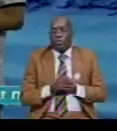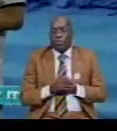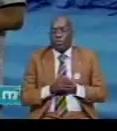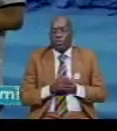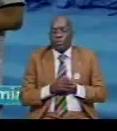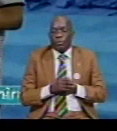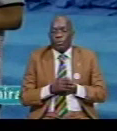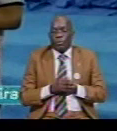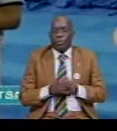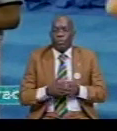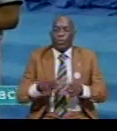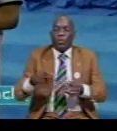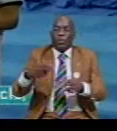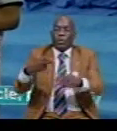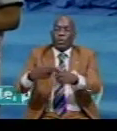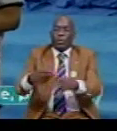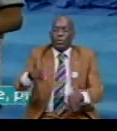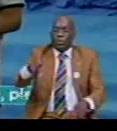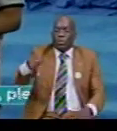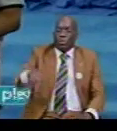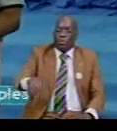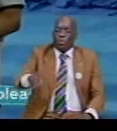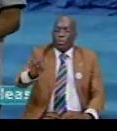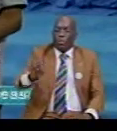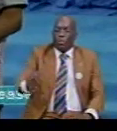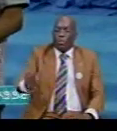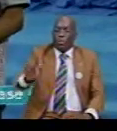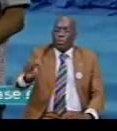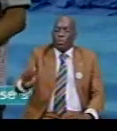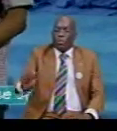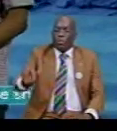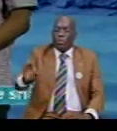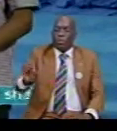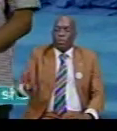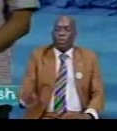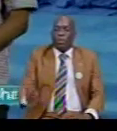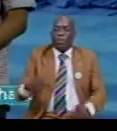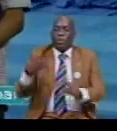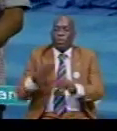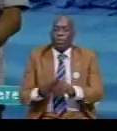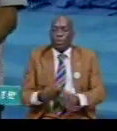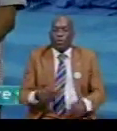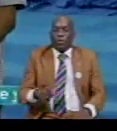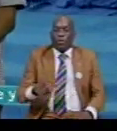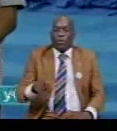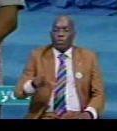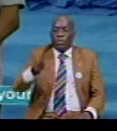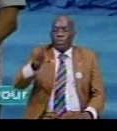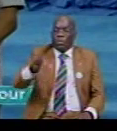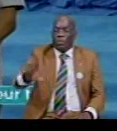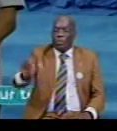My name is Peace Igoroje. I am from Lagos State,